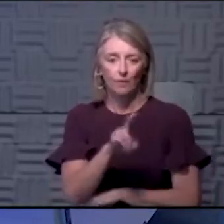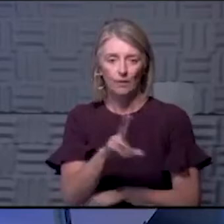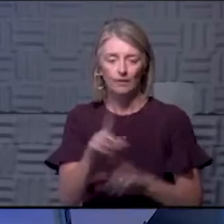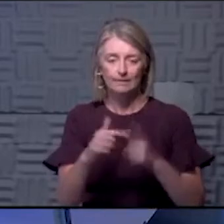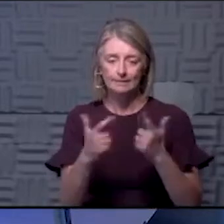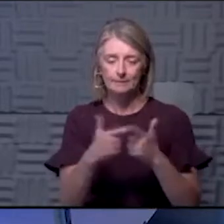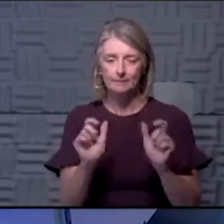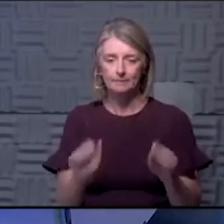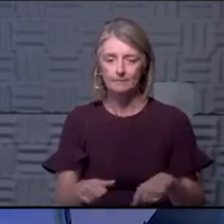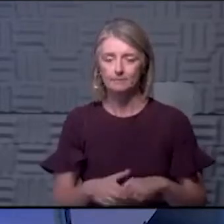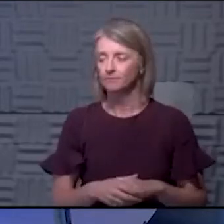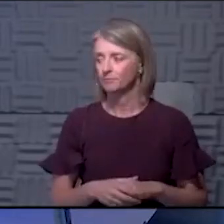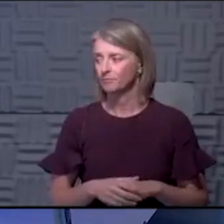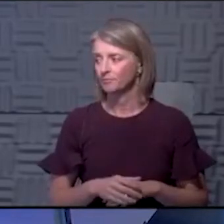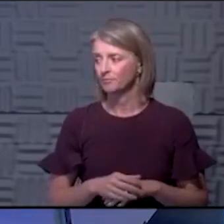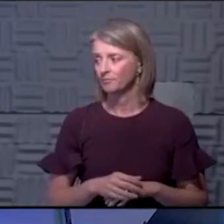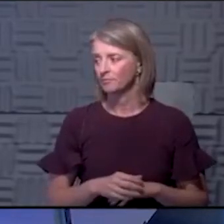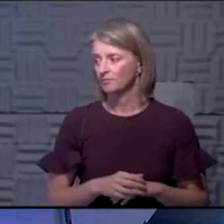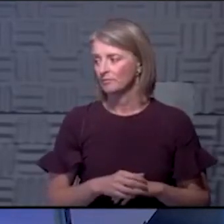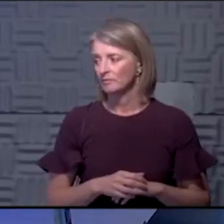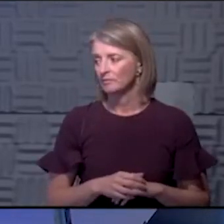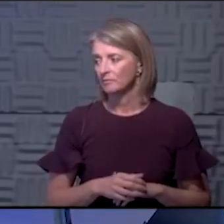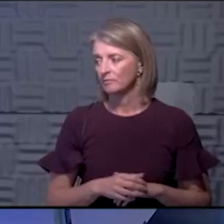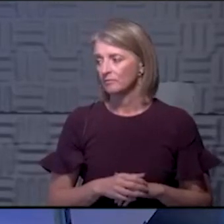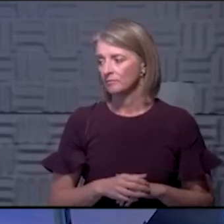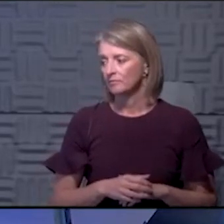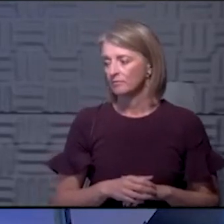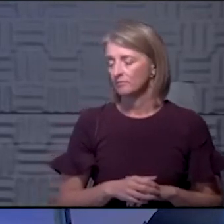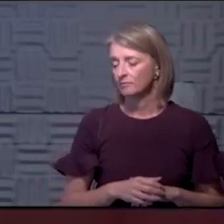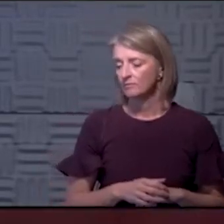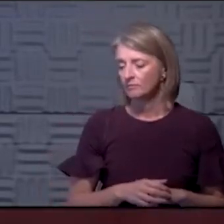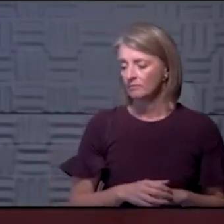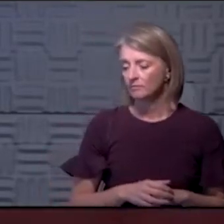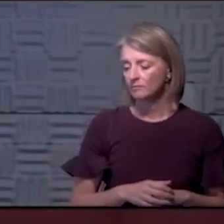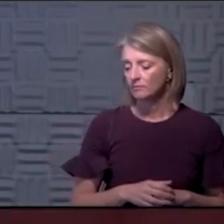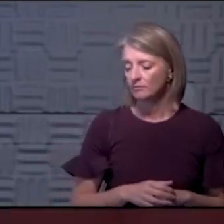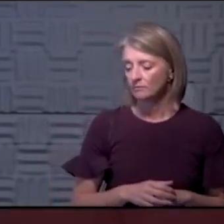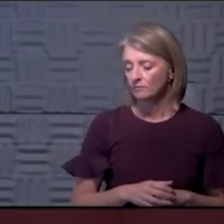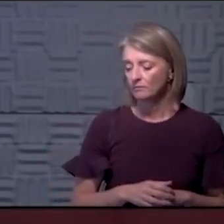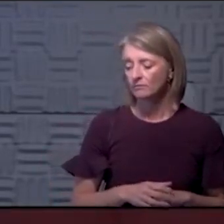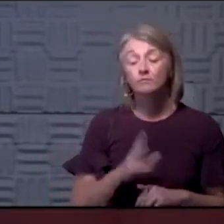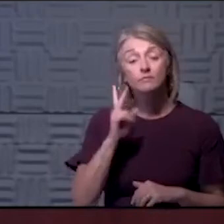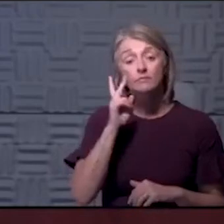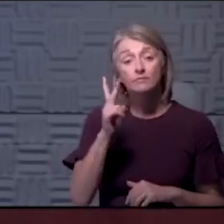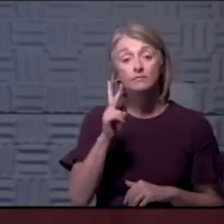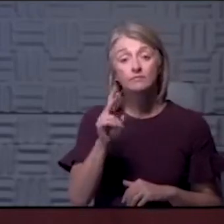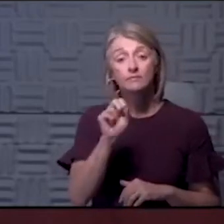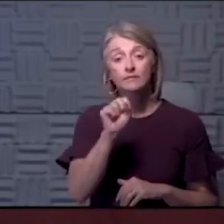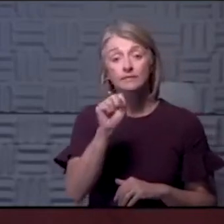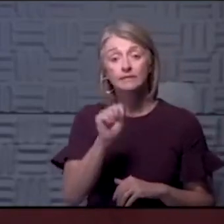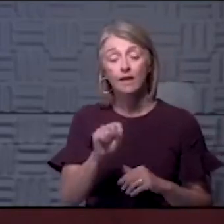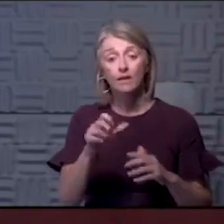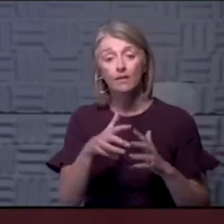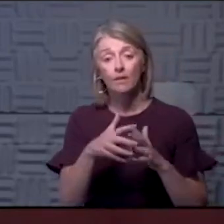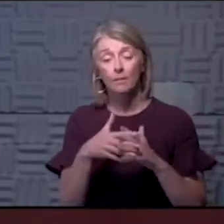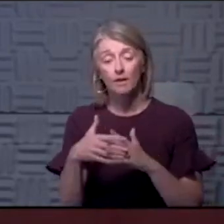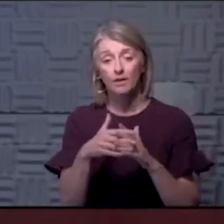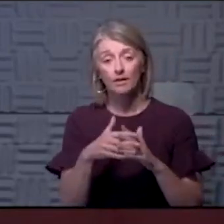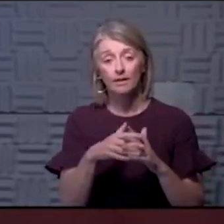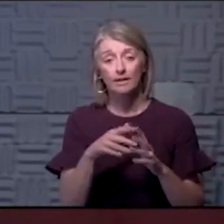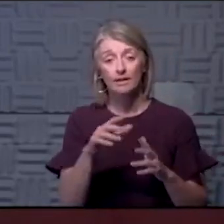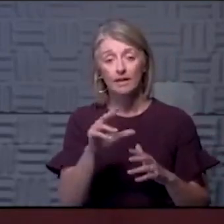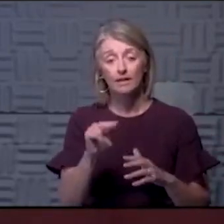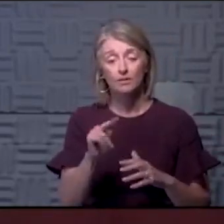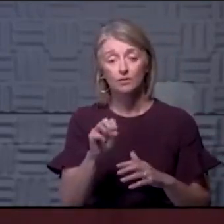a I problem. think Dr. Weil did share with me that what we're seeing in South America, Southeast Asia, New Zealand